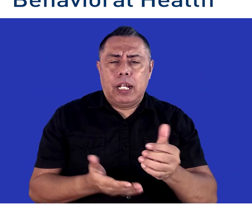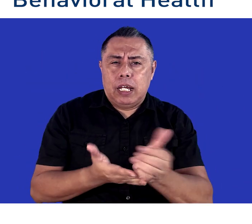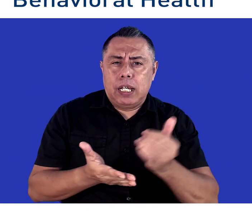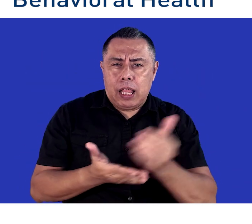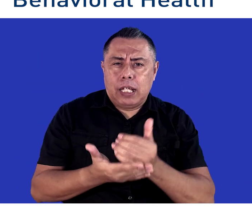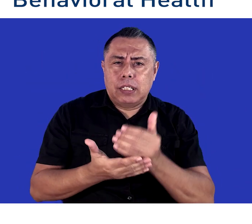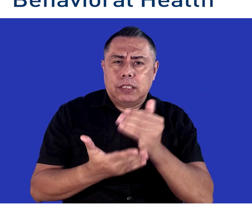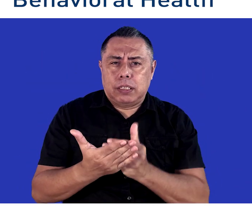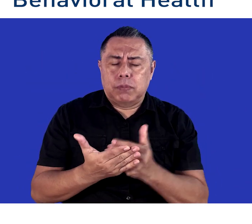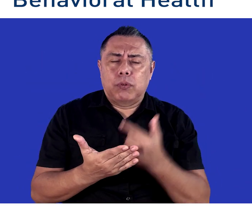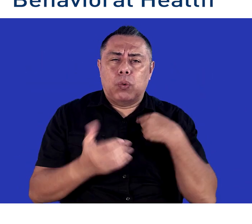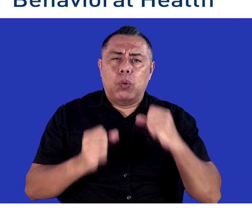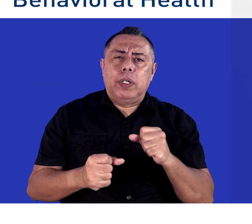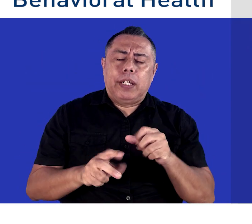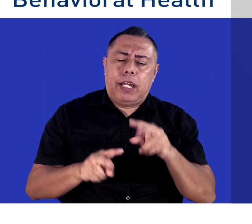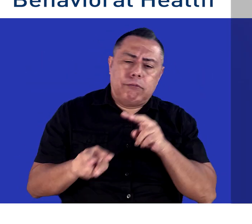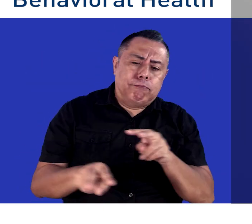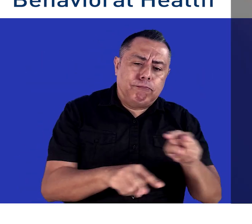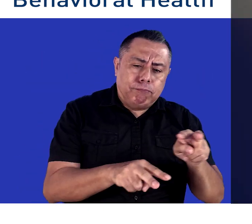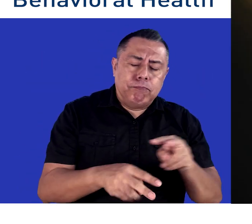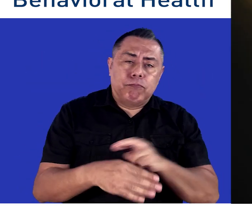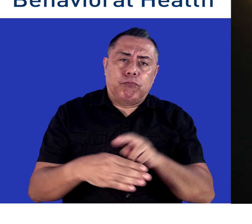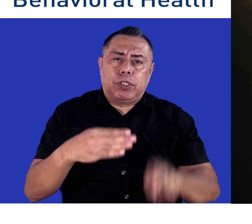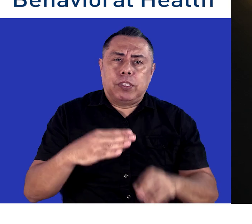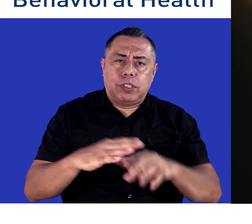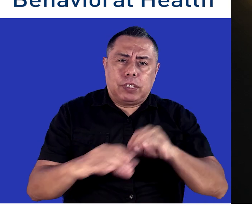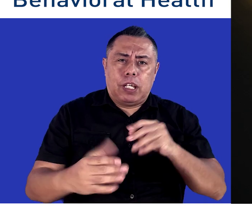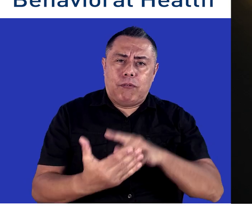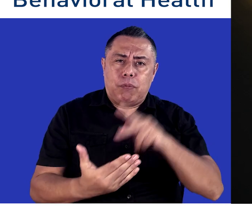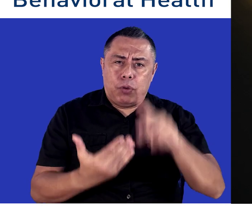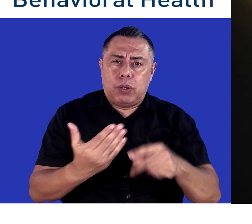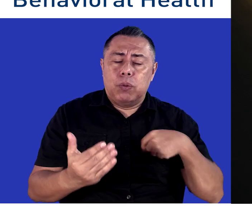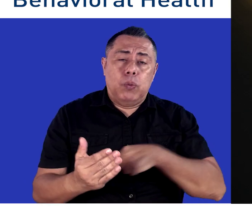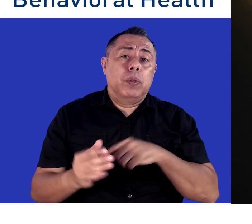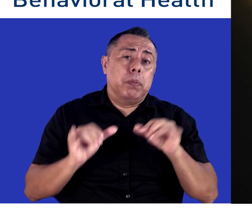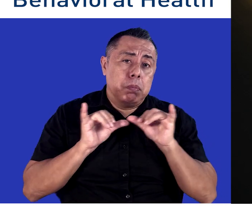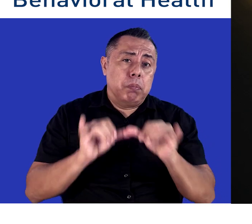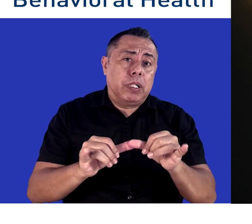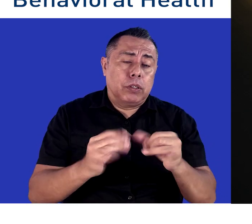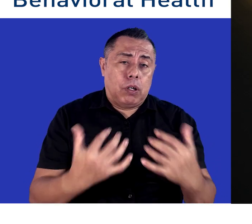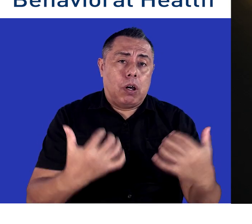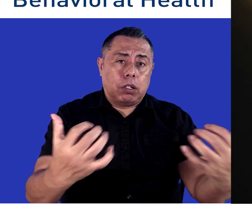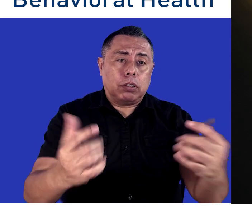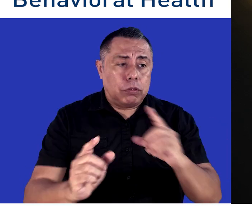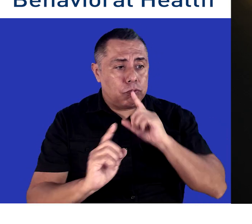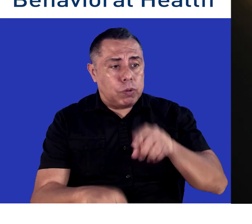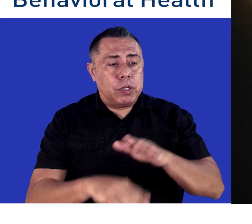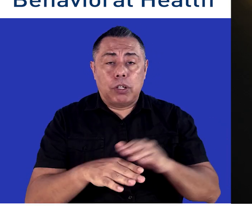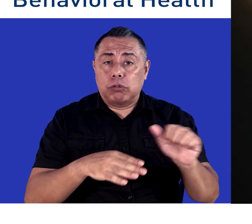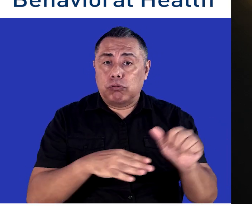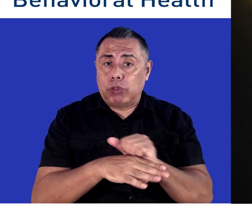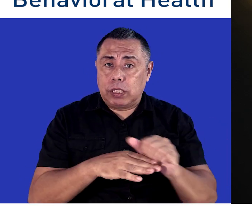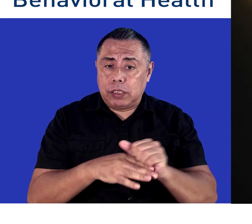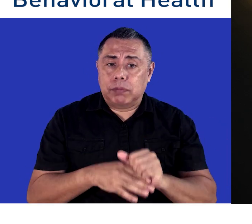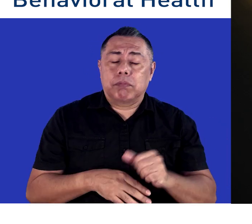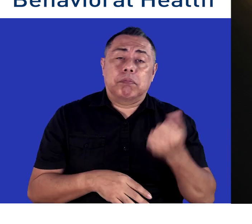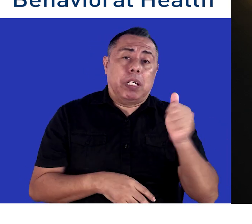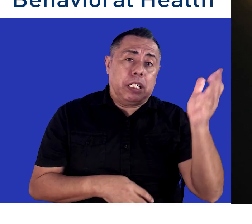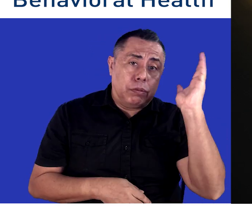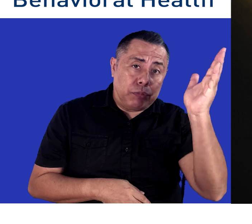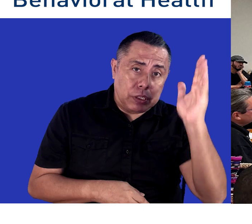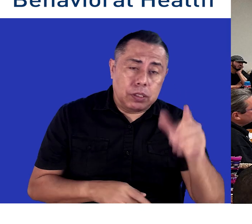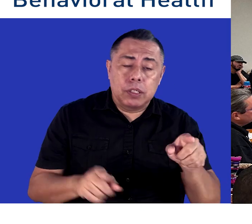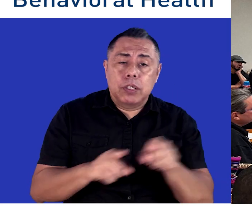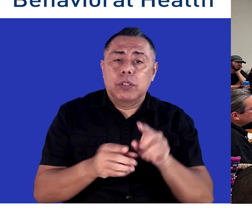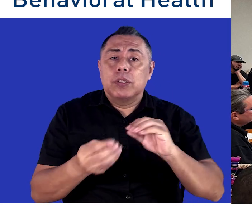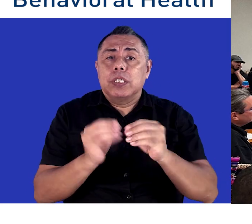create consistent measurements of program outcomes. We measure audiences' responses to trainings and